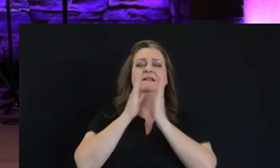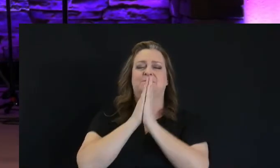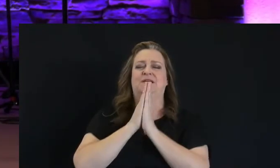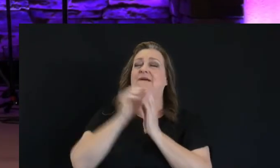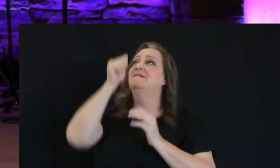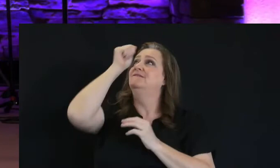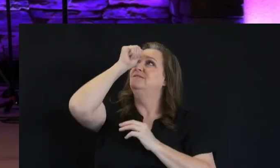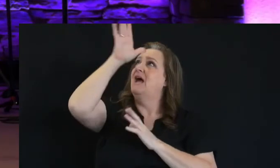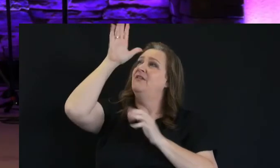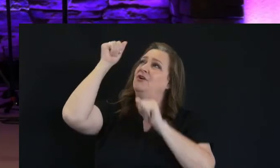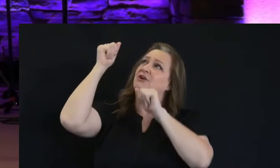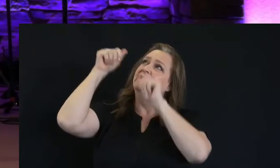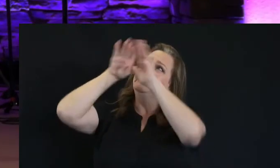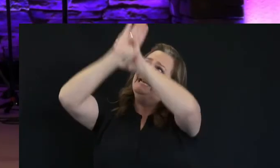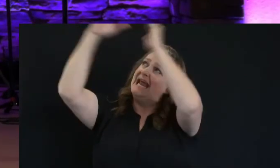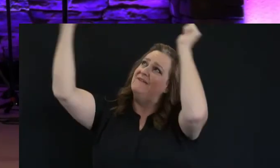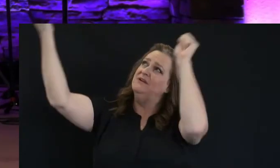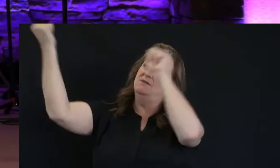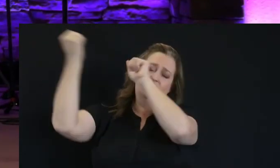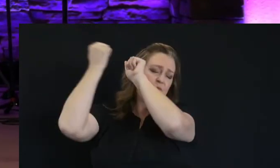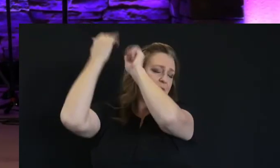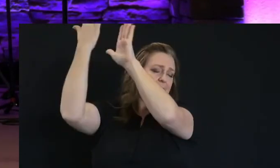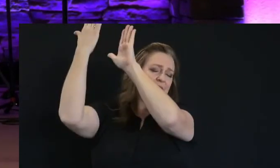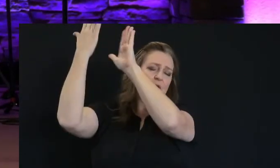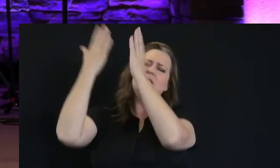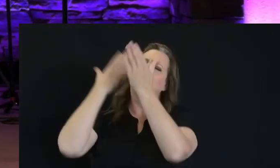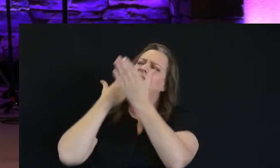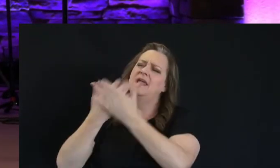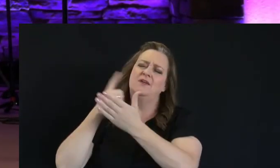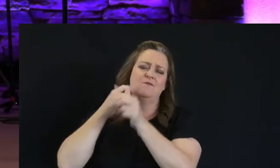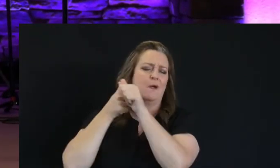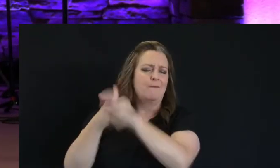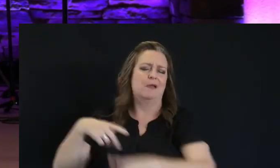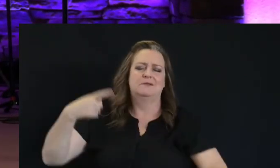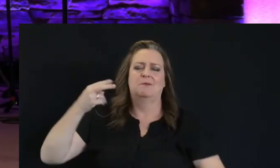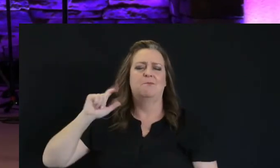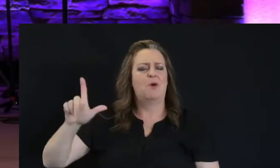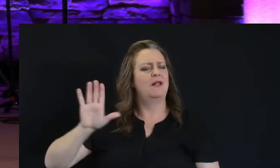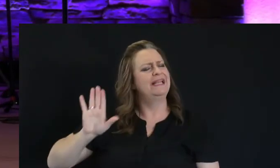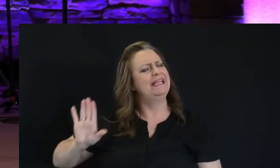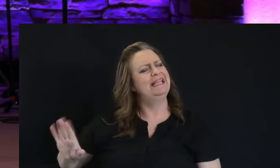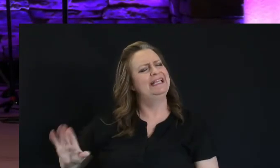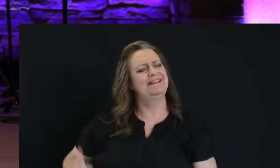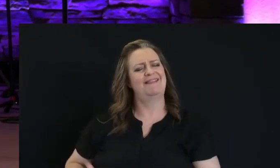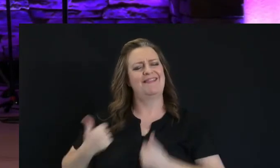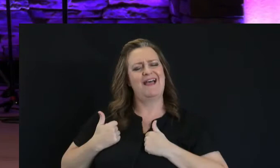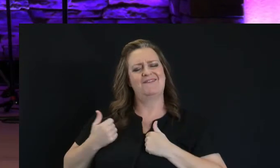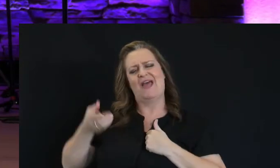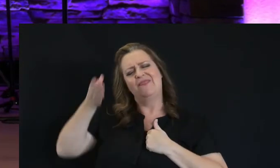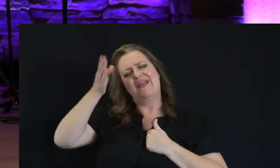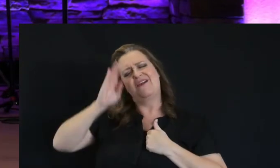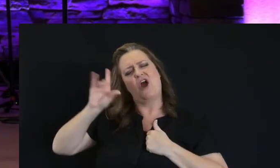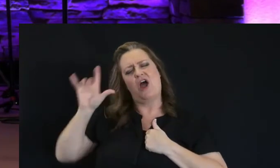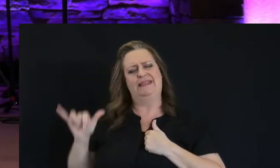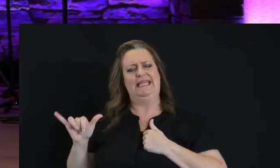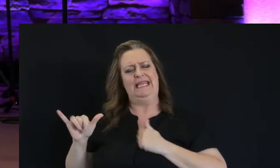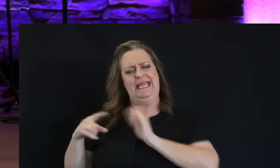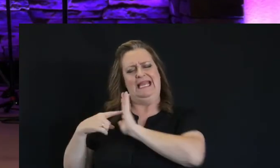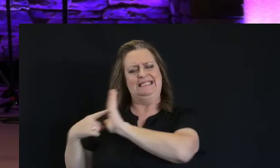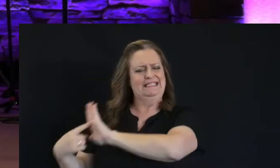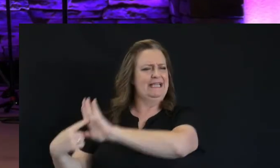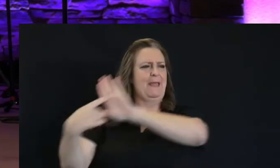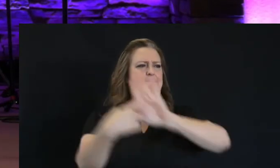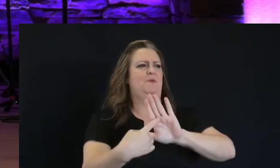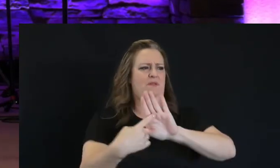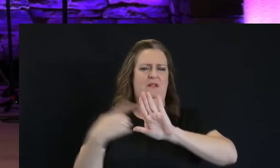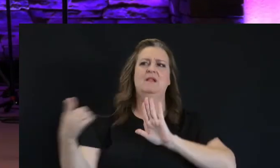come before you, and God, we thank you so much for the Apostle Paul, for his life, and just God, the godly example he set. Here he is, God, in the first